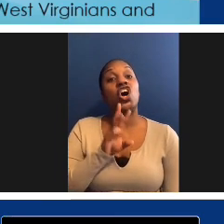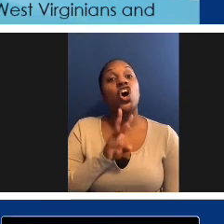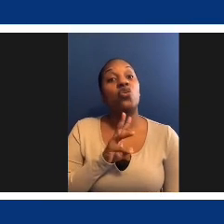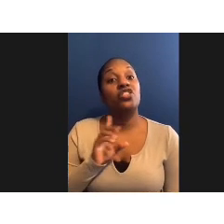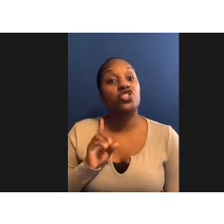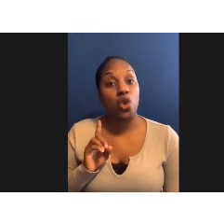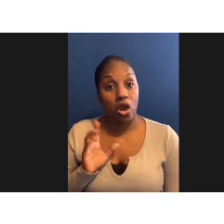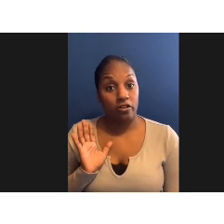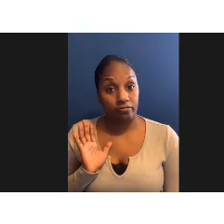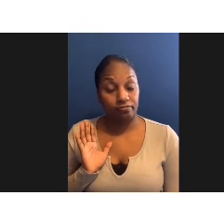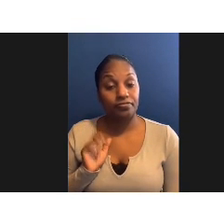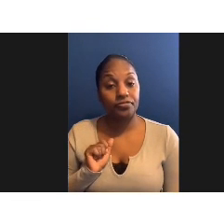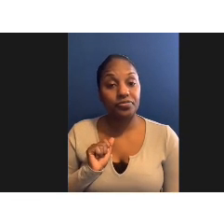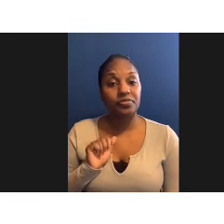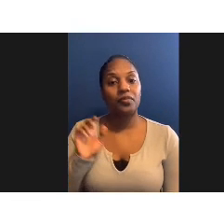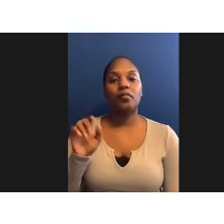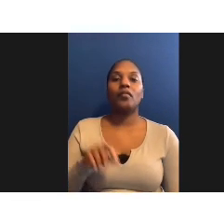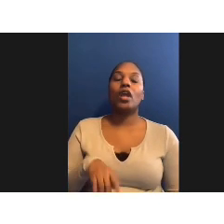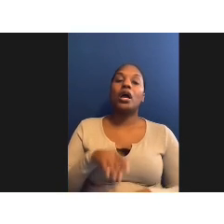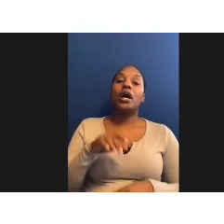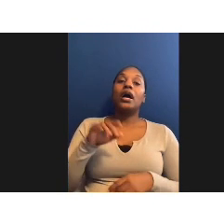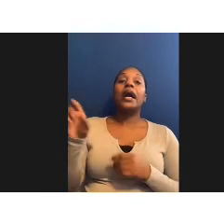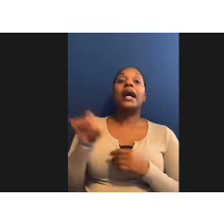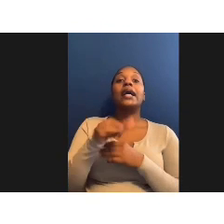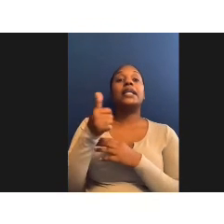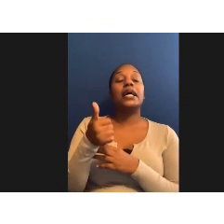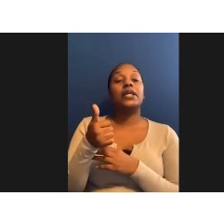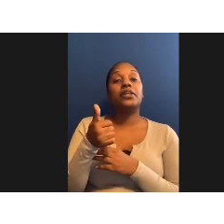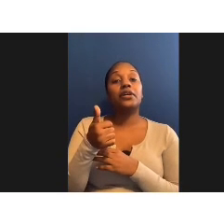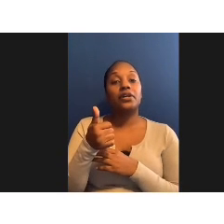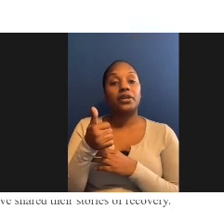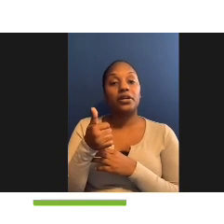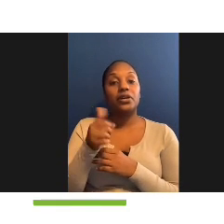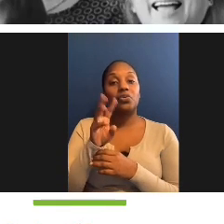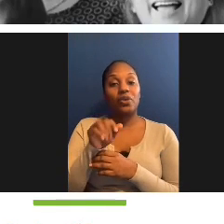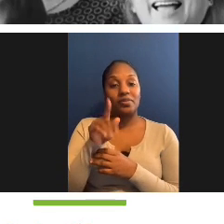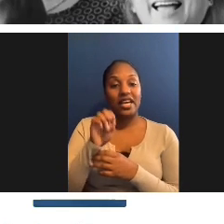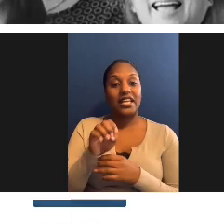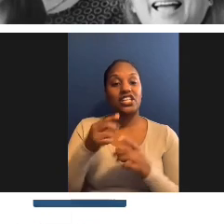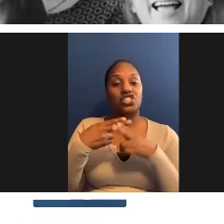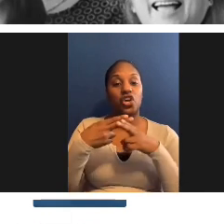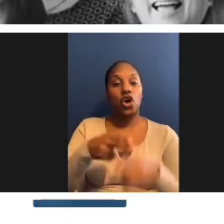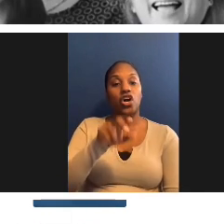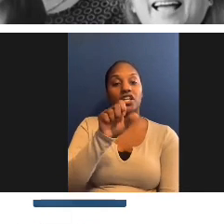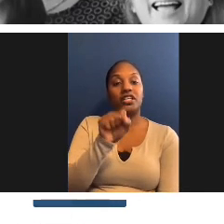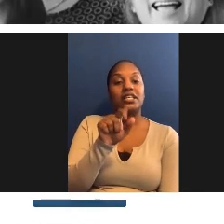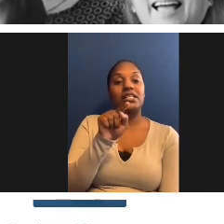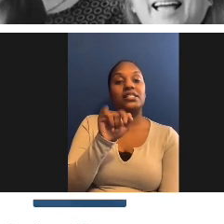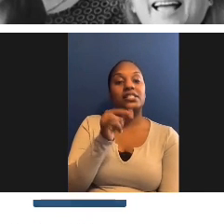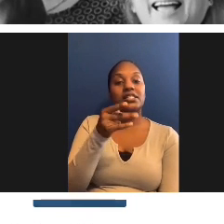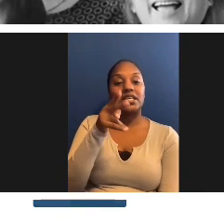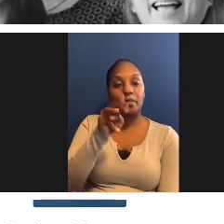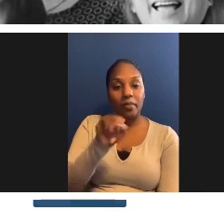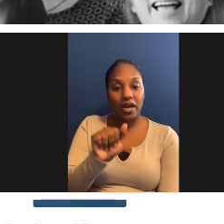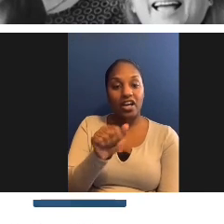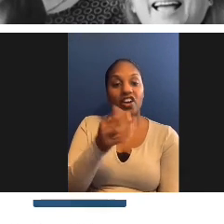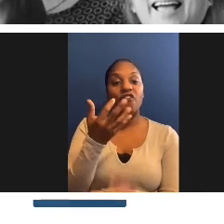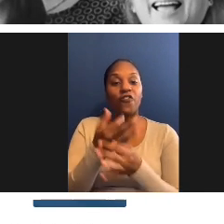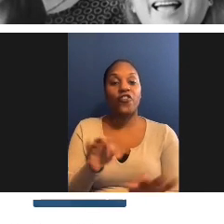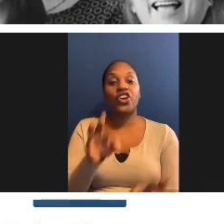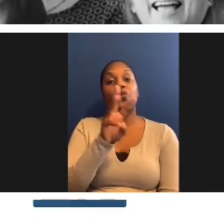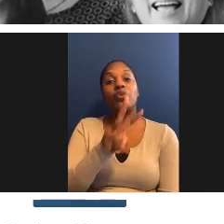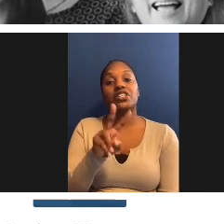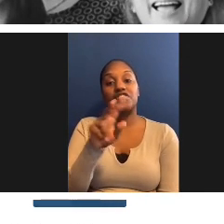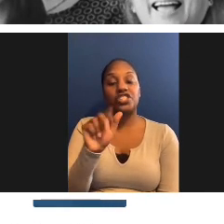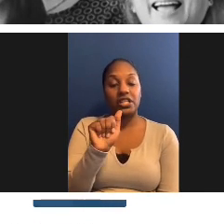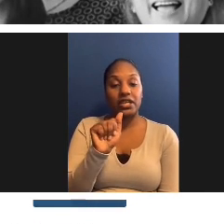Another website that I want is Stigma Free West Virginia. This is again